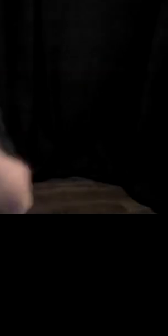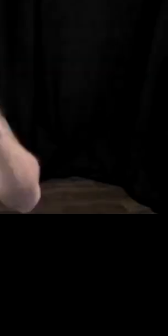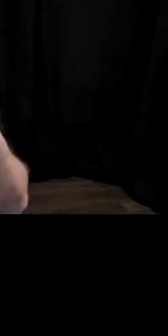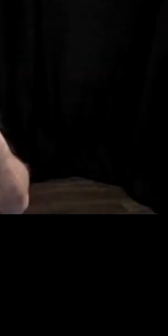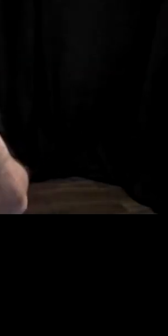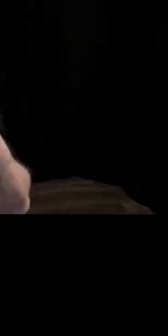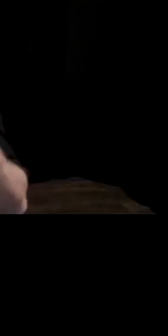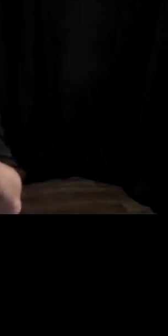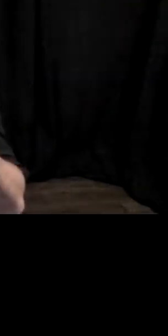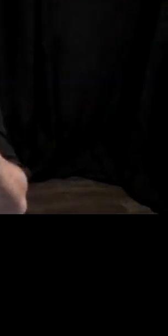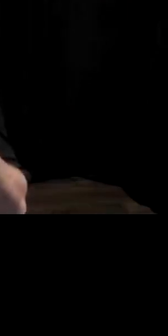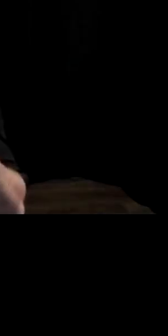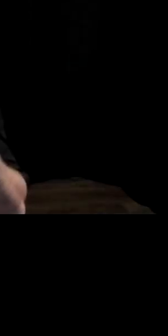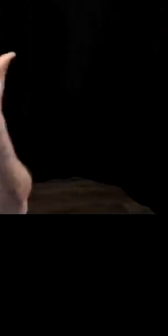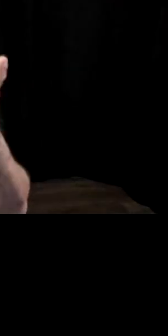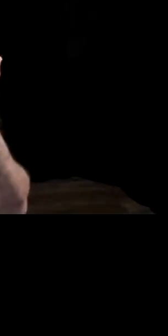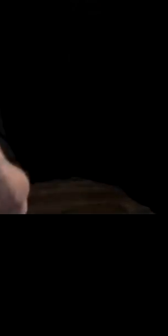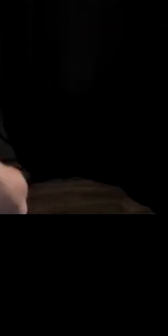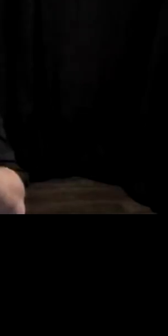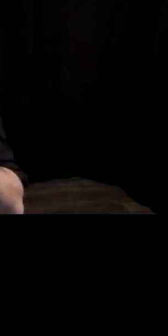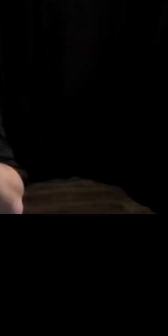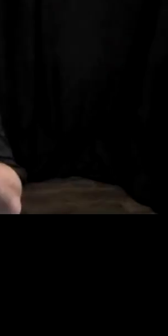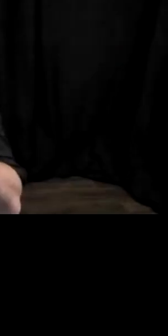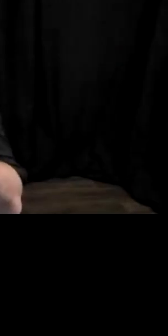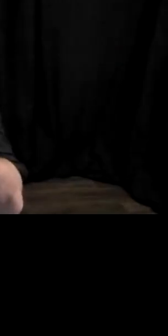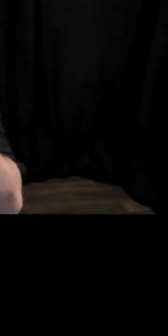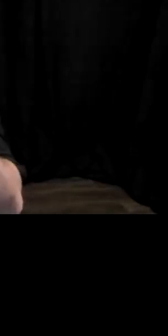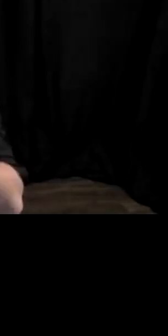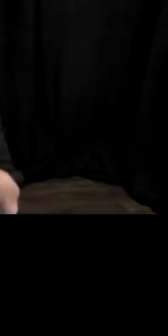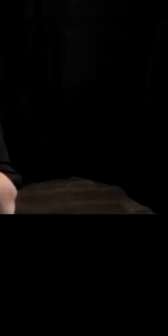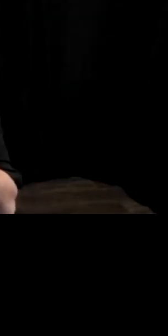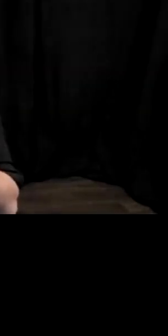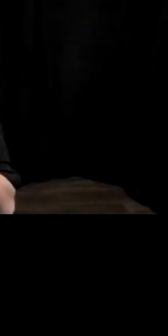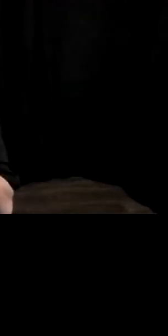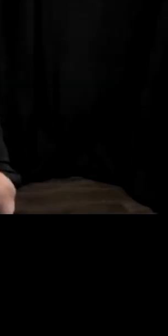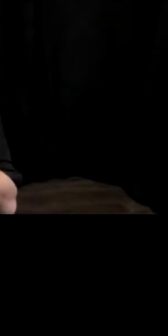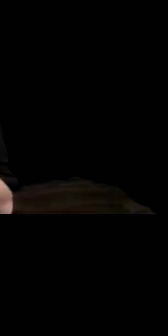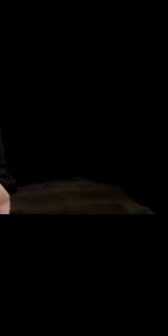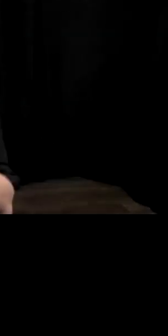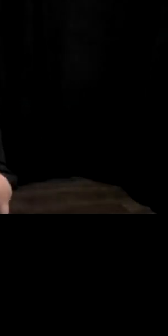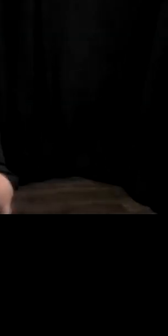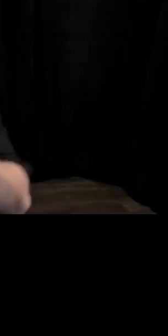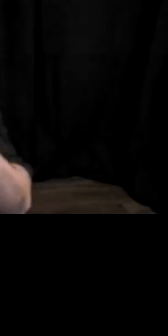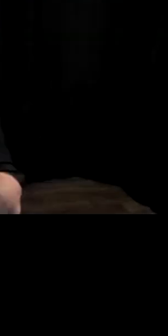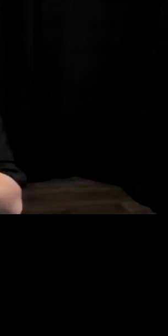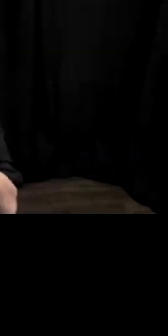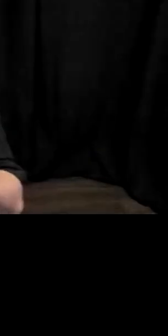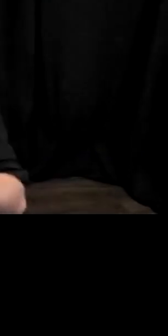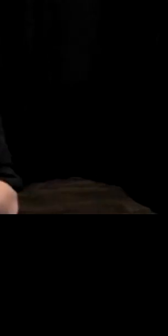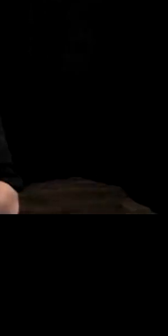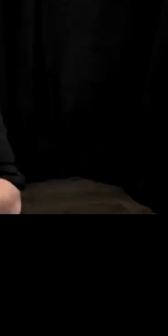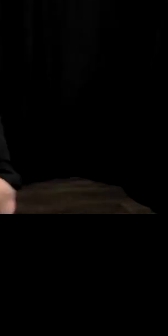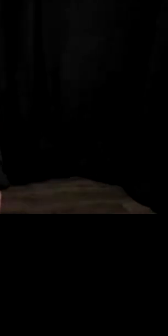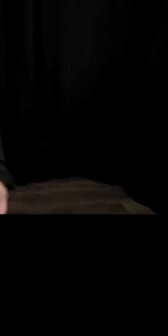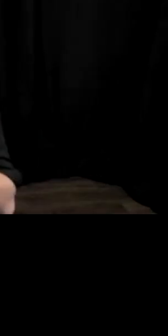2 weeks or so ago. I'm going to drop that link in there. I'm sorry I missed the morning session, but I think you'll find some really good information there. It